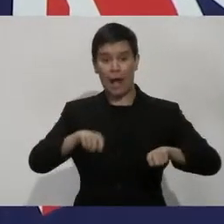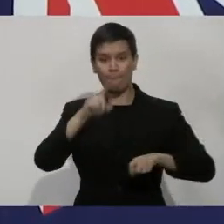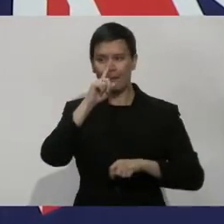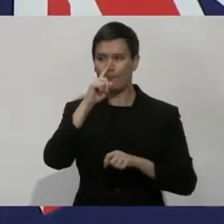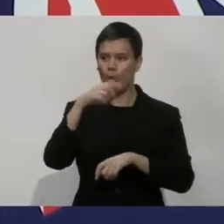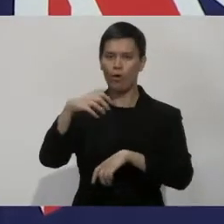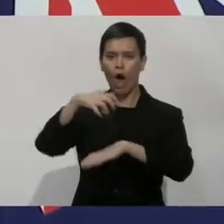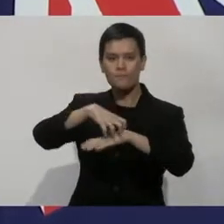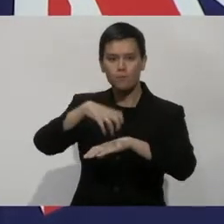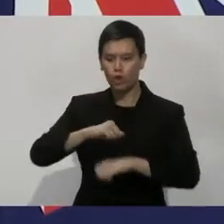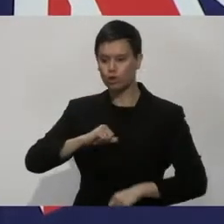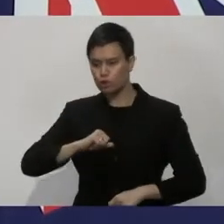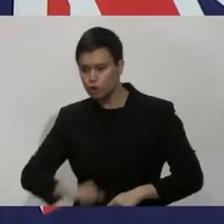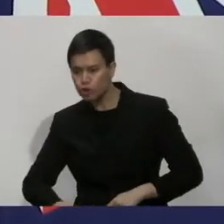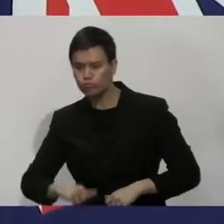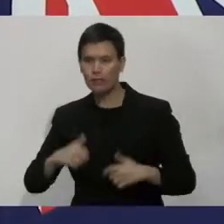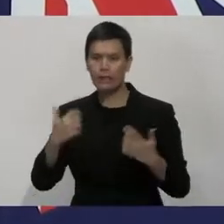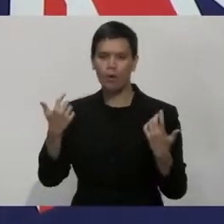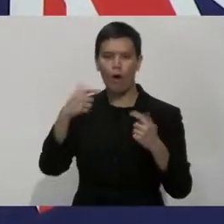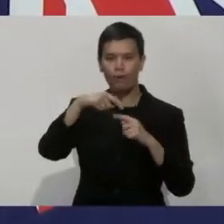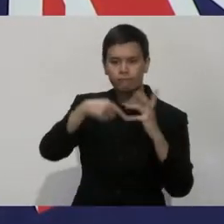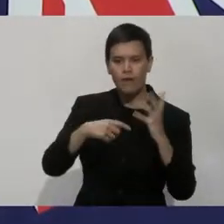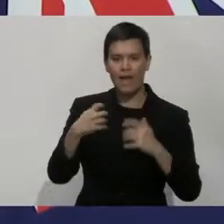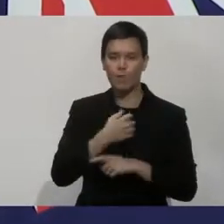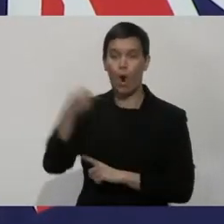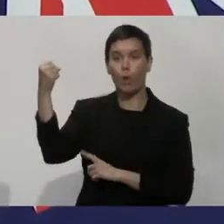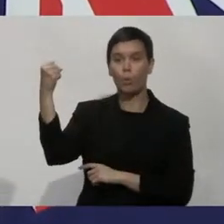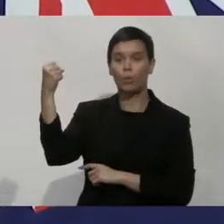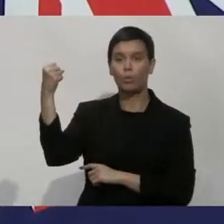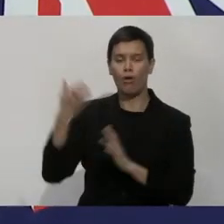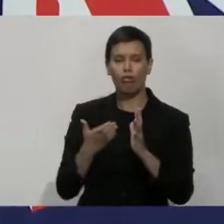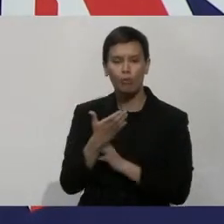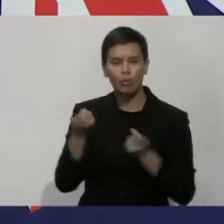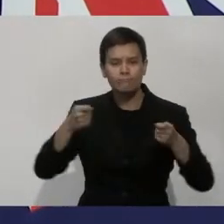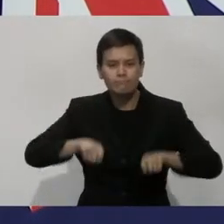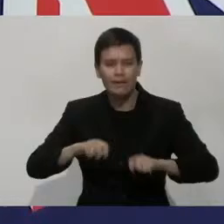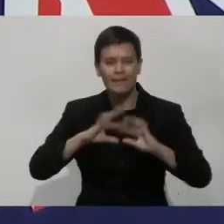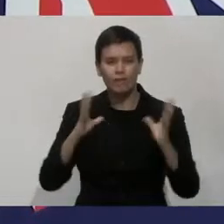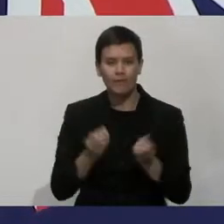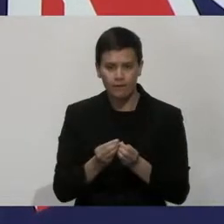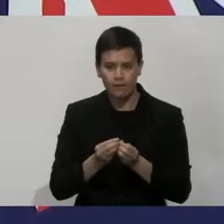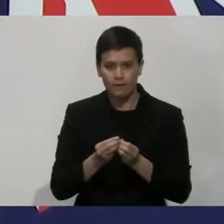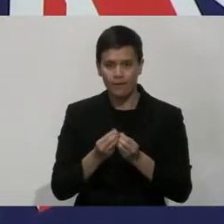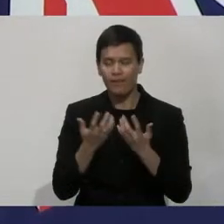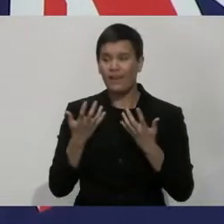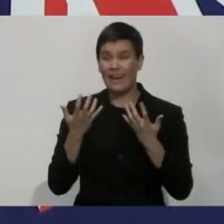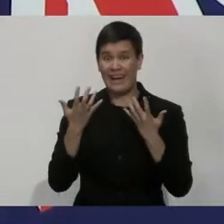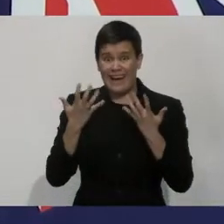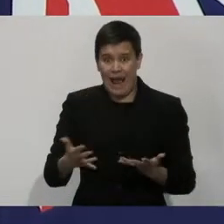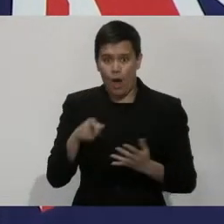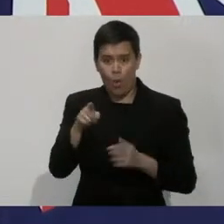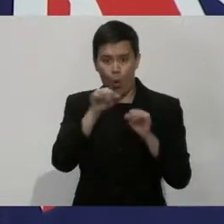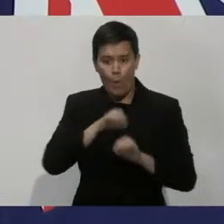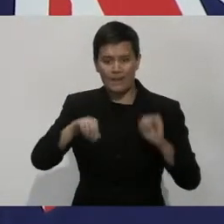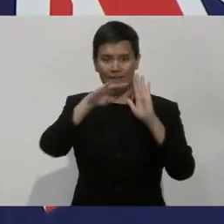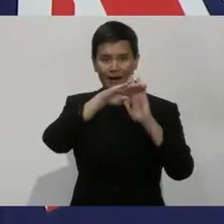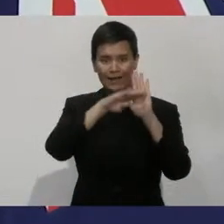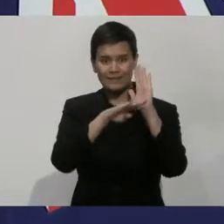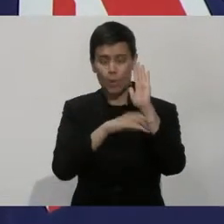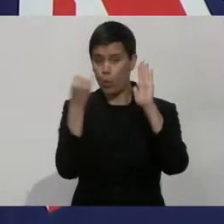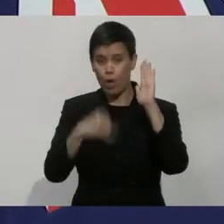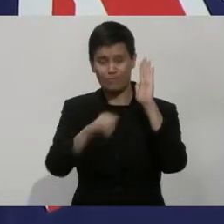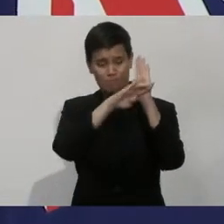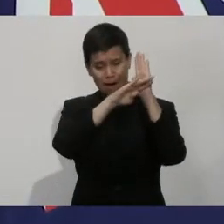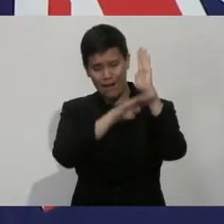some preliminary comments, and then the Director General will I'm sure want to add to them. The government has put extra funding into helping to clear